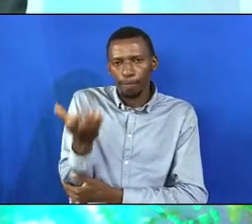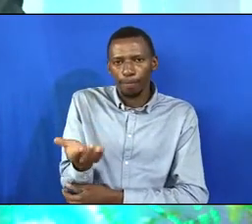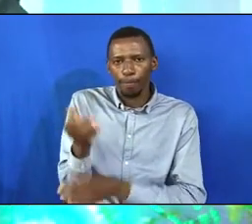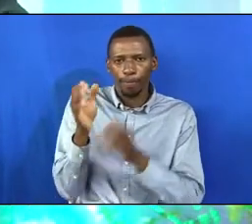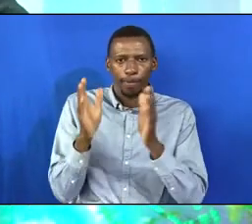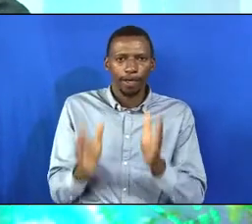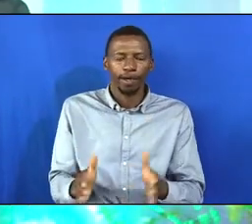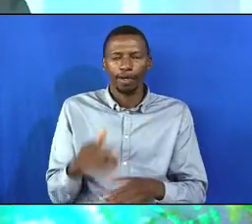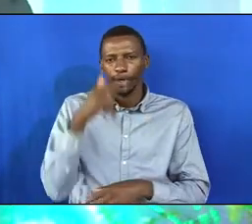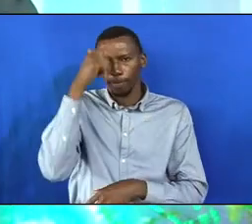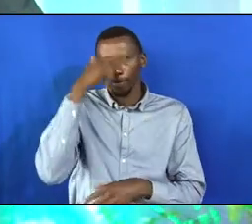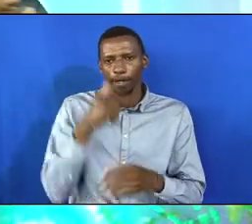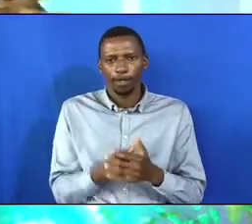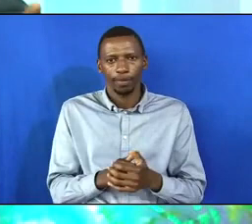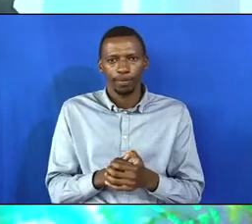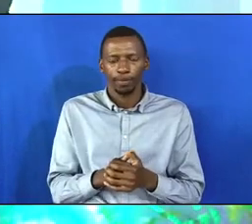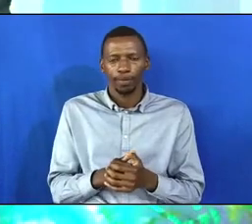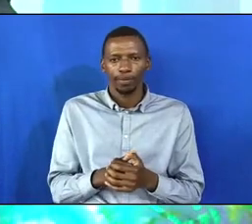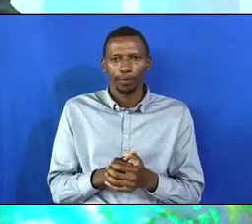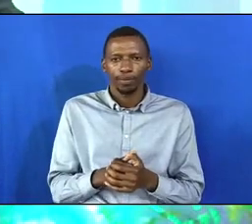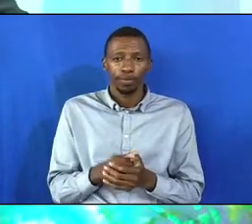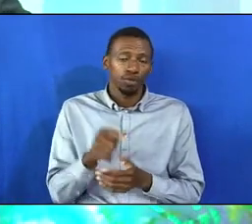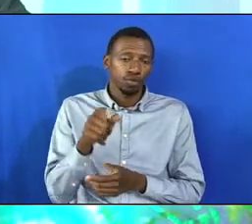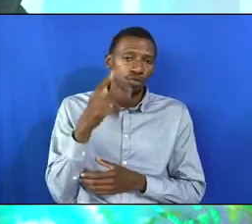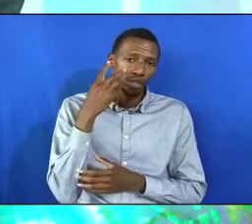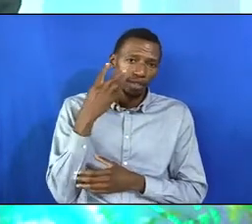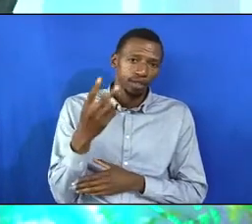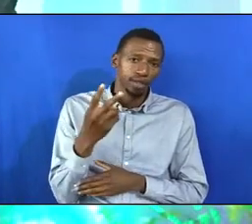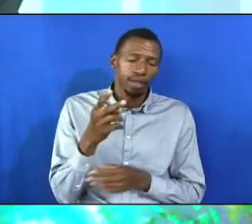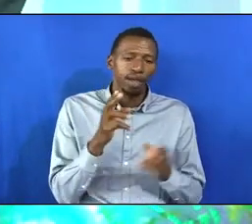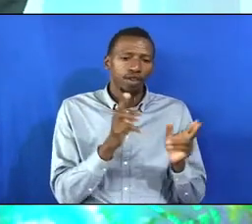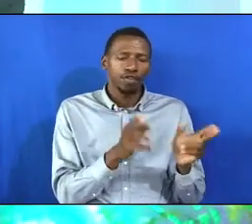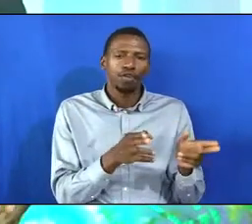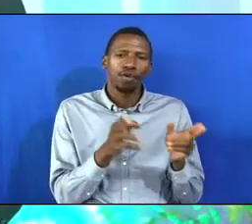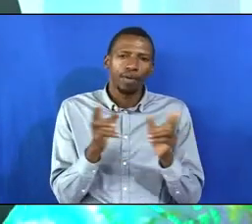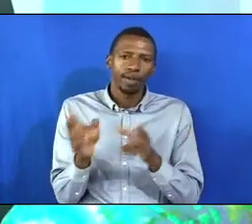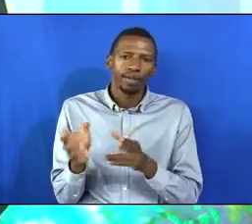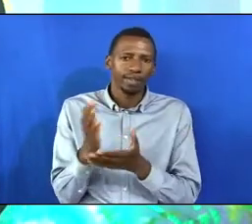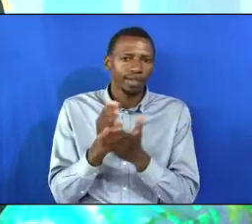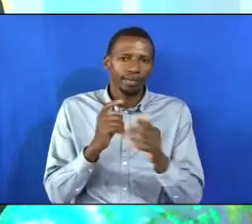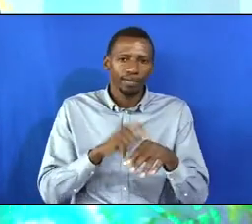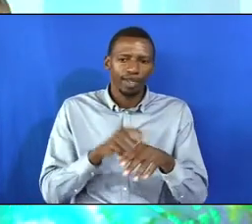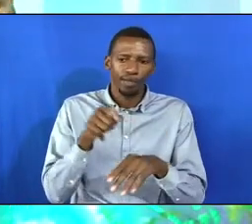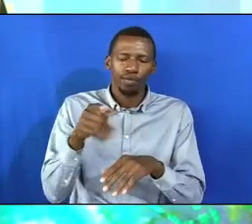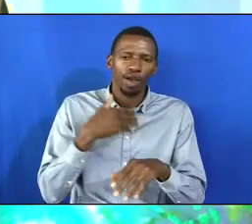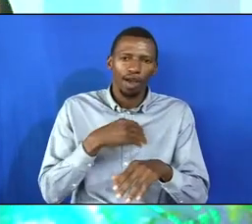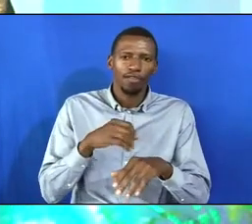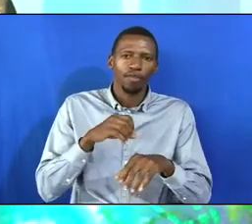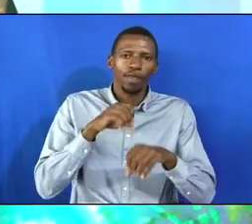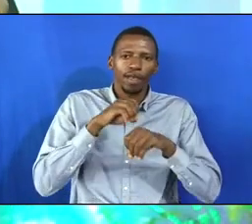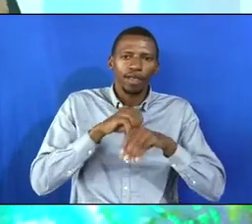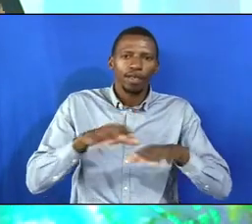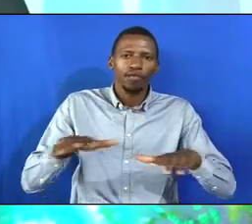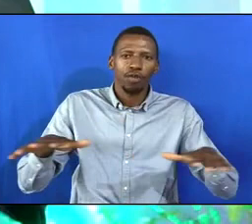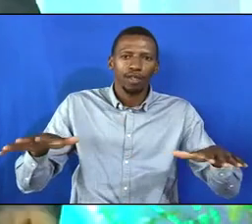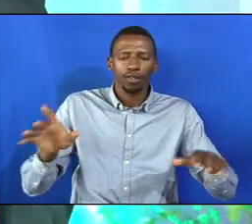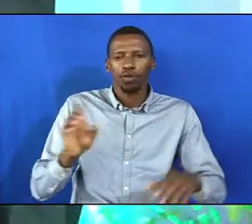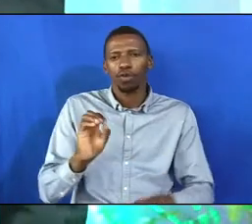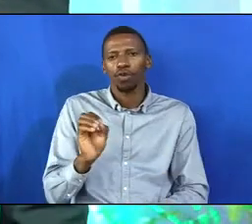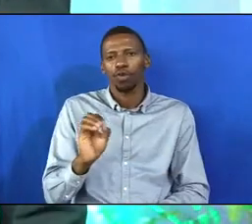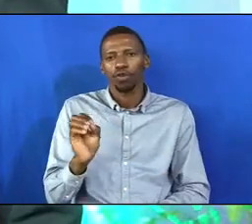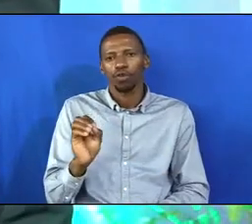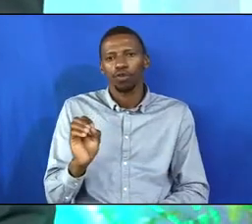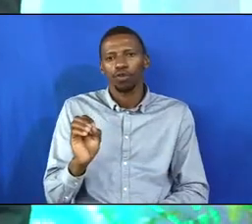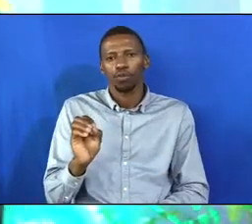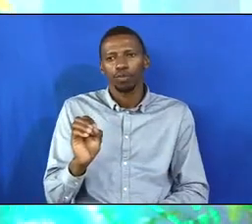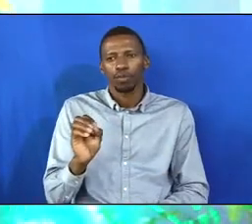ordinarily, you might not have influence among the crowds, but If you